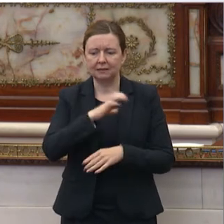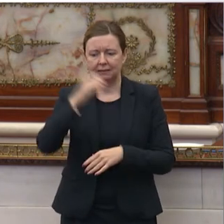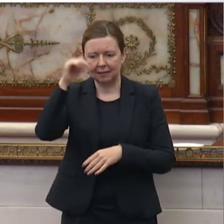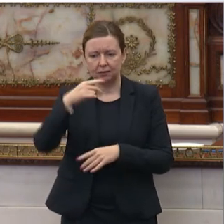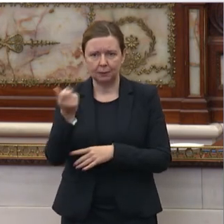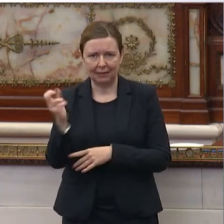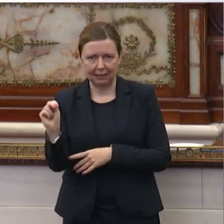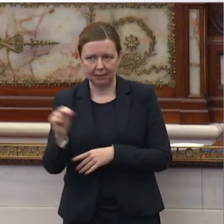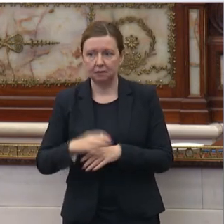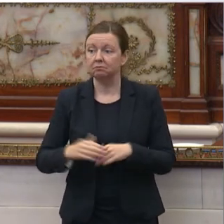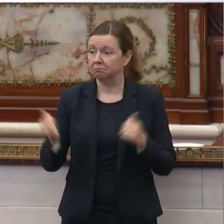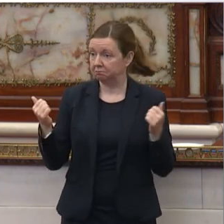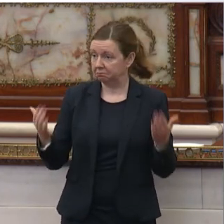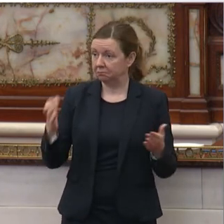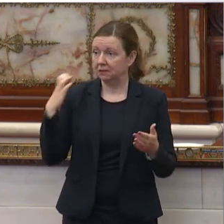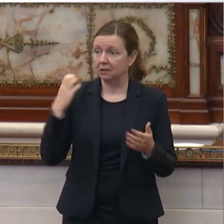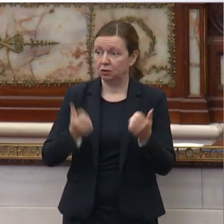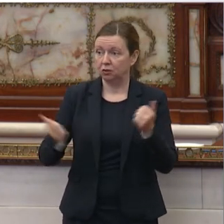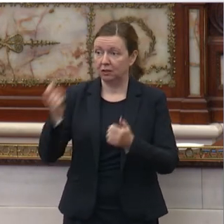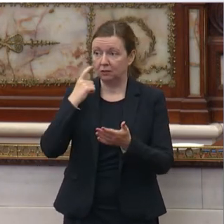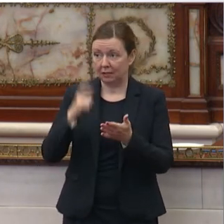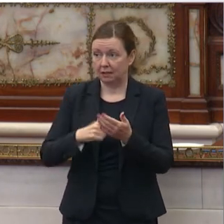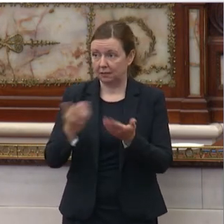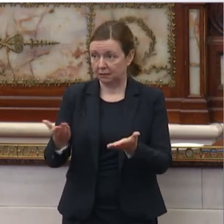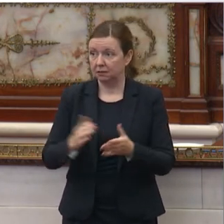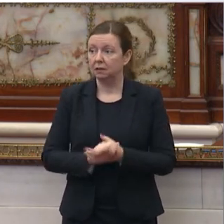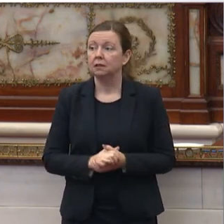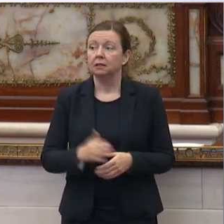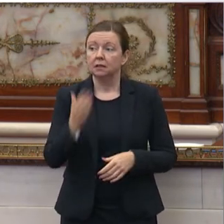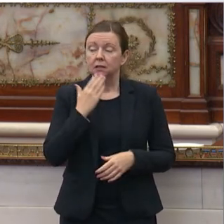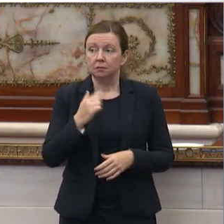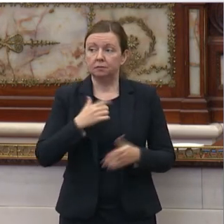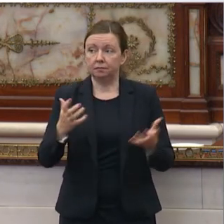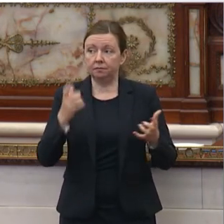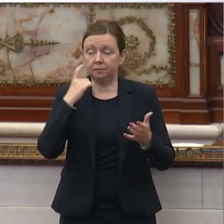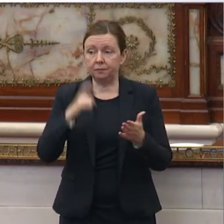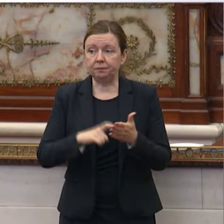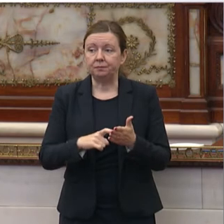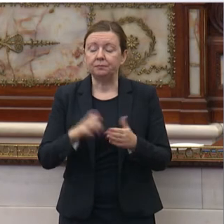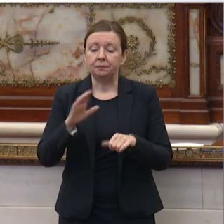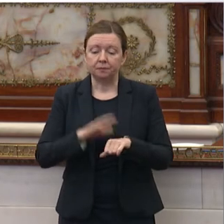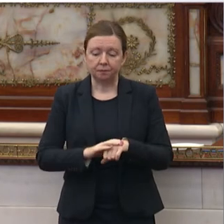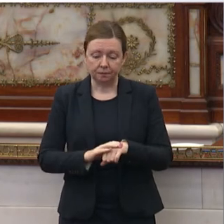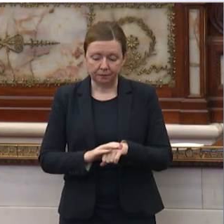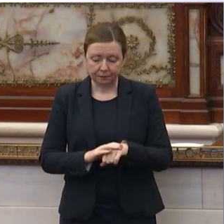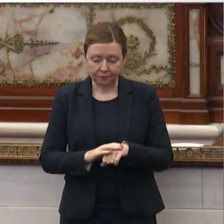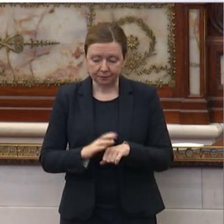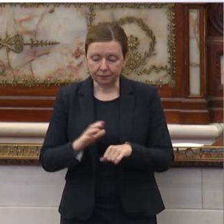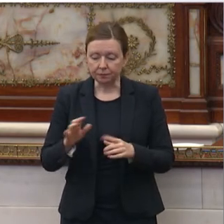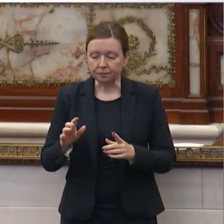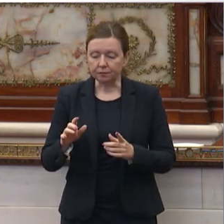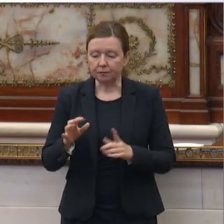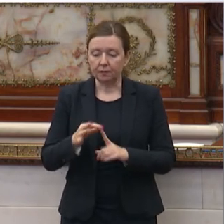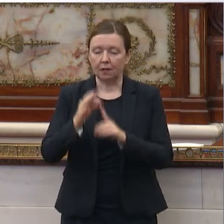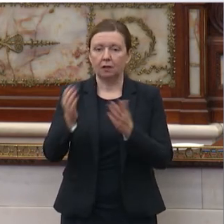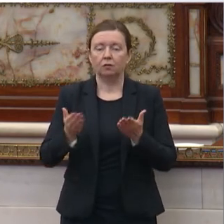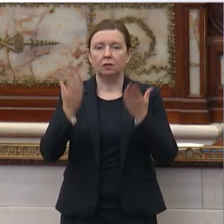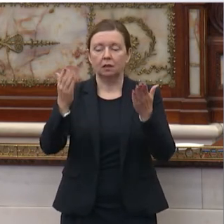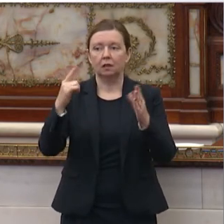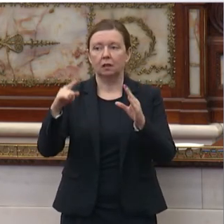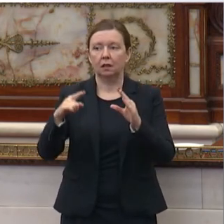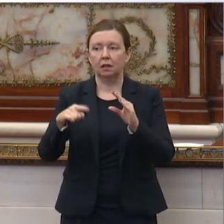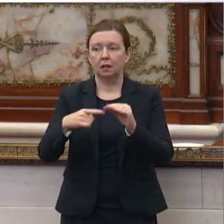Medina. Chair recognizes. Thank you. I'd like to be recognized on the specific resolution